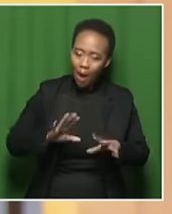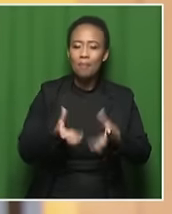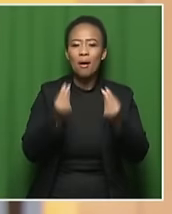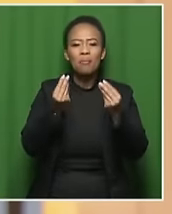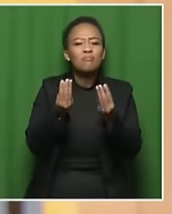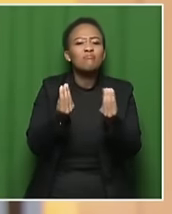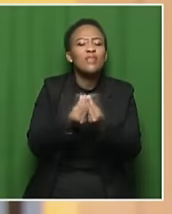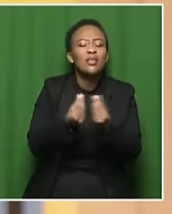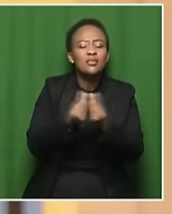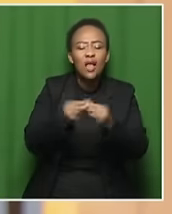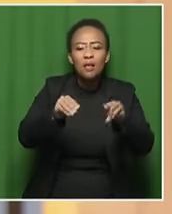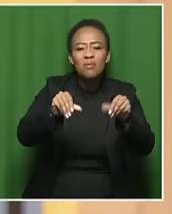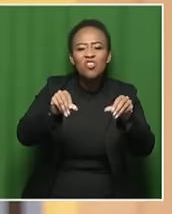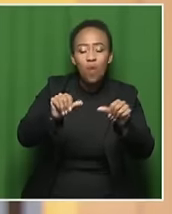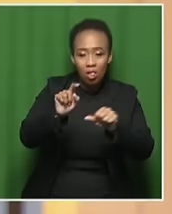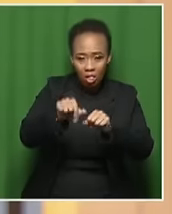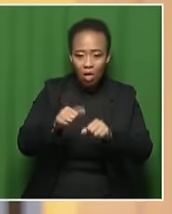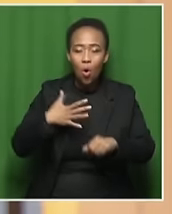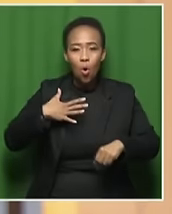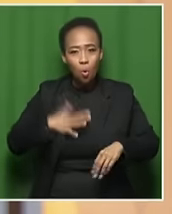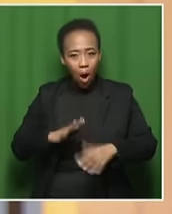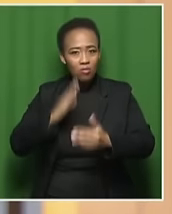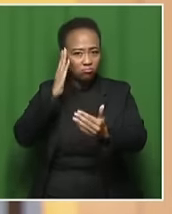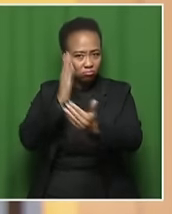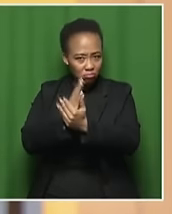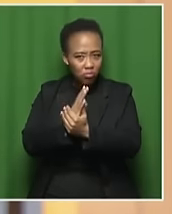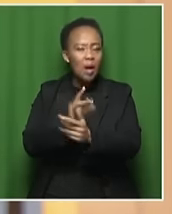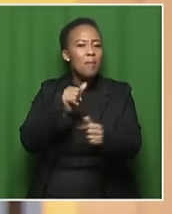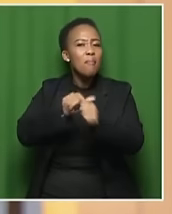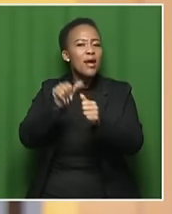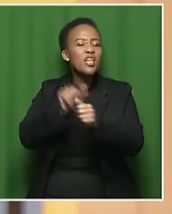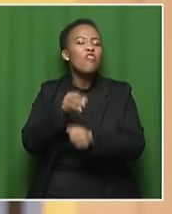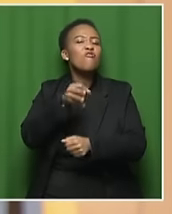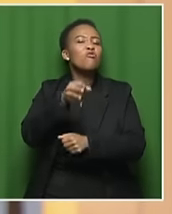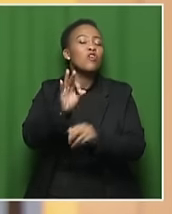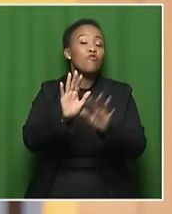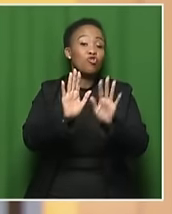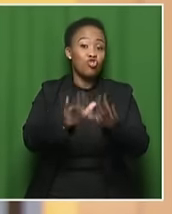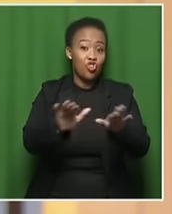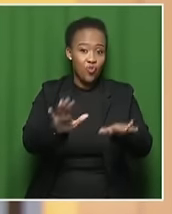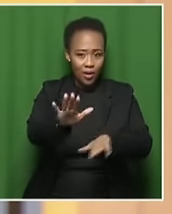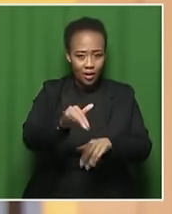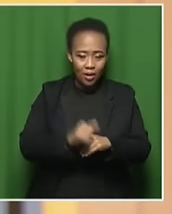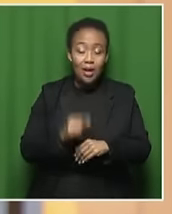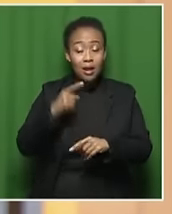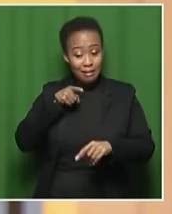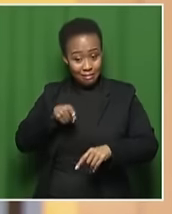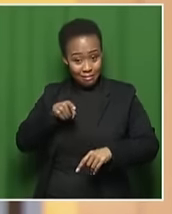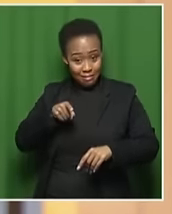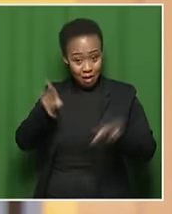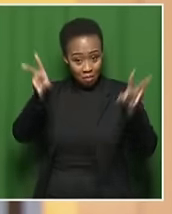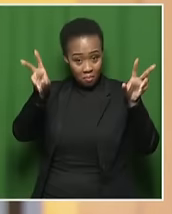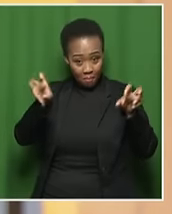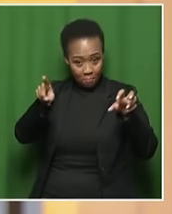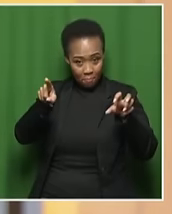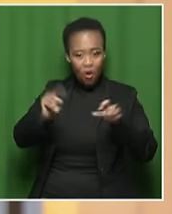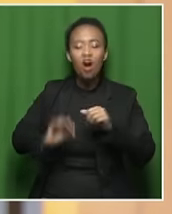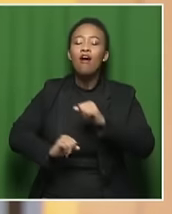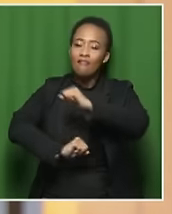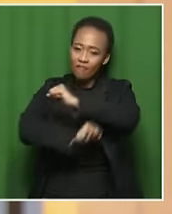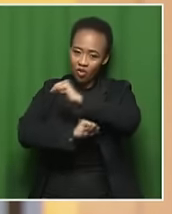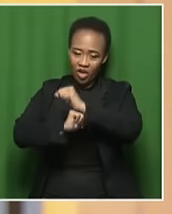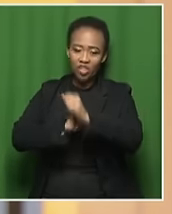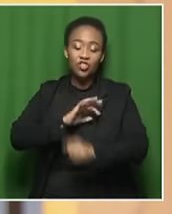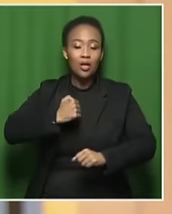better life and to guarantee a better future for their children. That is the foundation of Patriotic Alliance. And that is why our